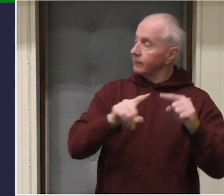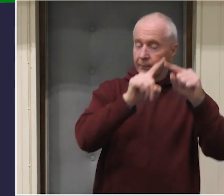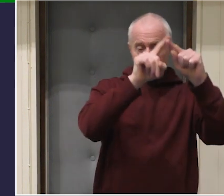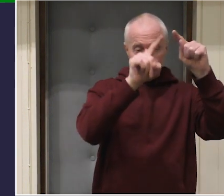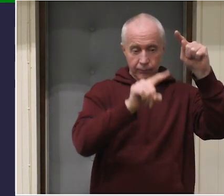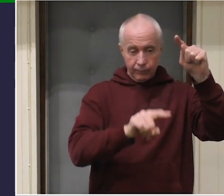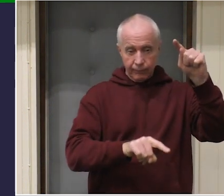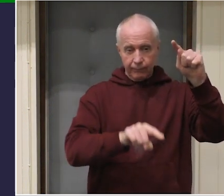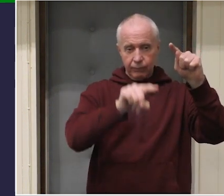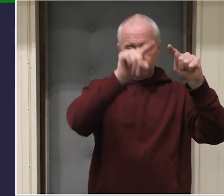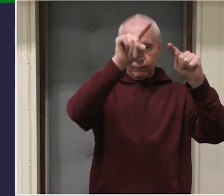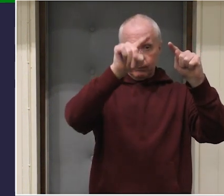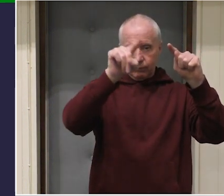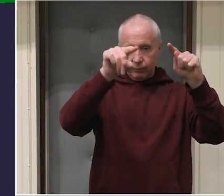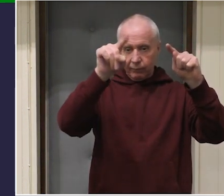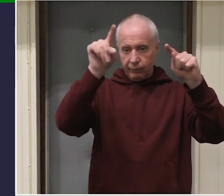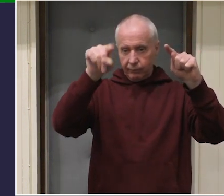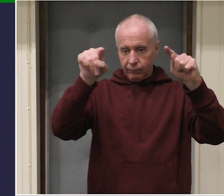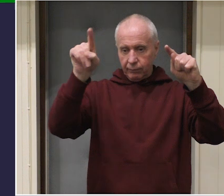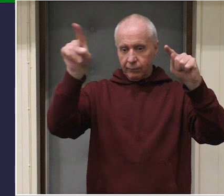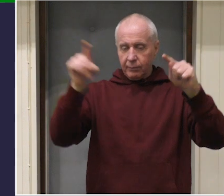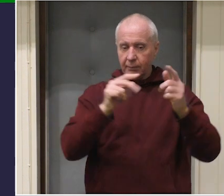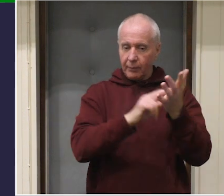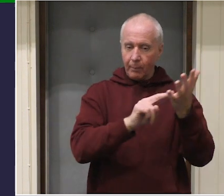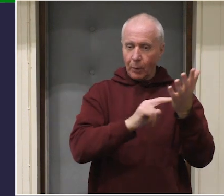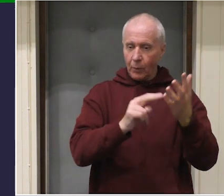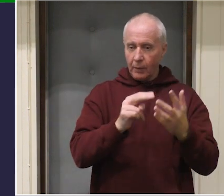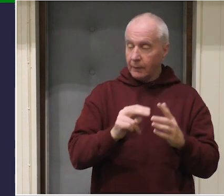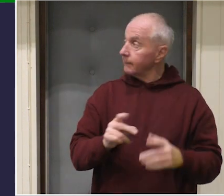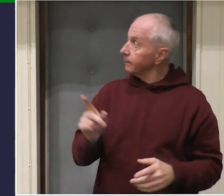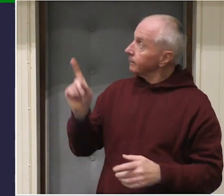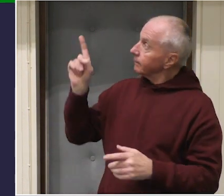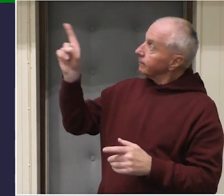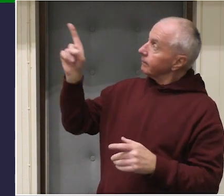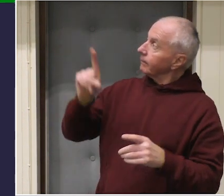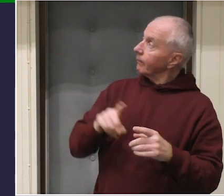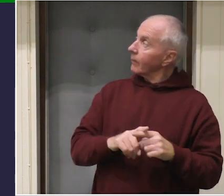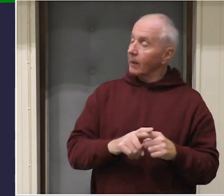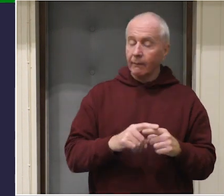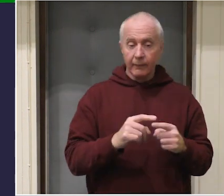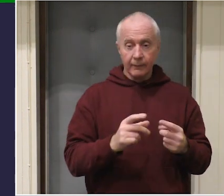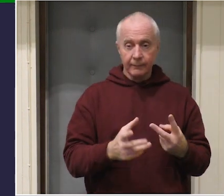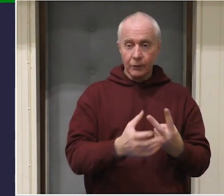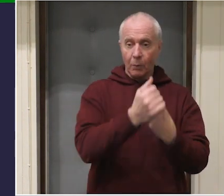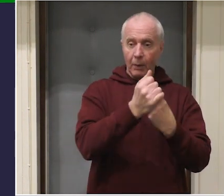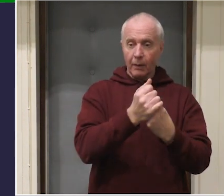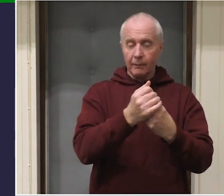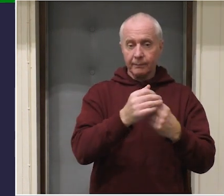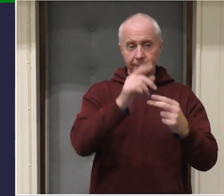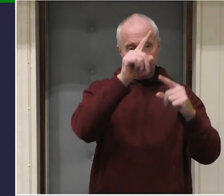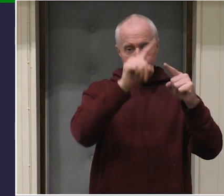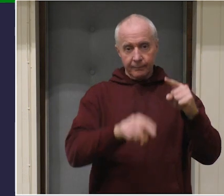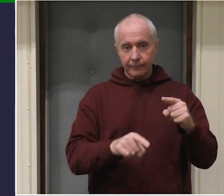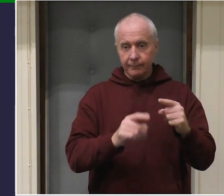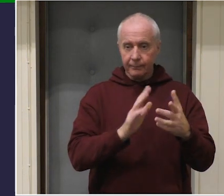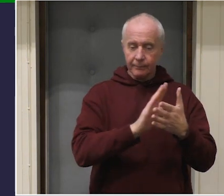part of the blue, so I've been dispersing it out a lot. And you'll see that each of these lines is doubled, there, there and there. This is a